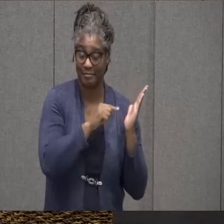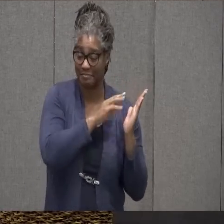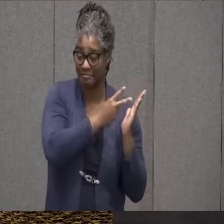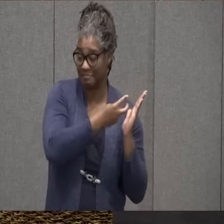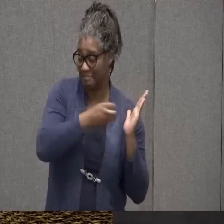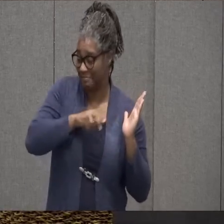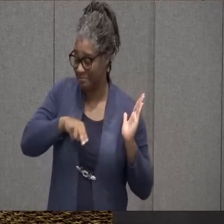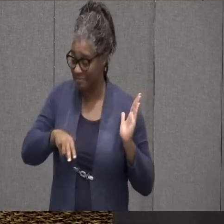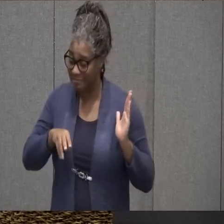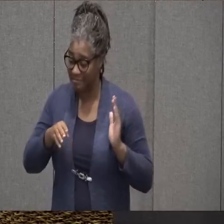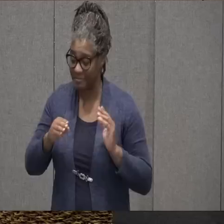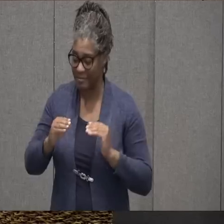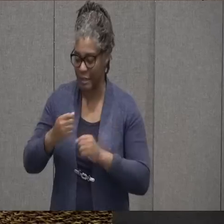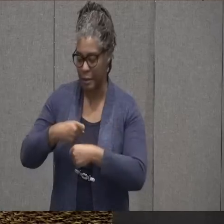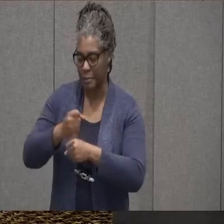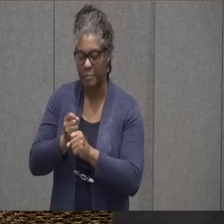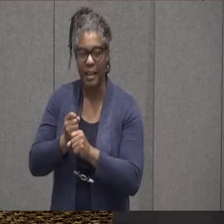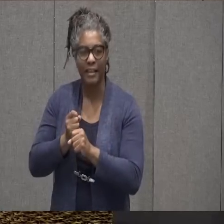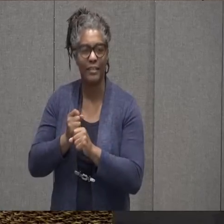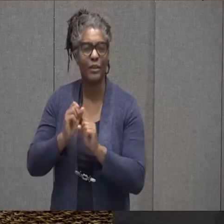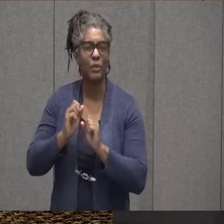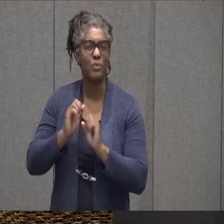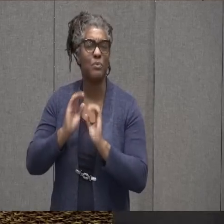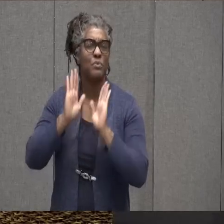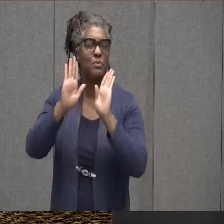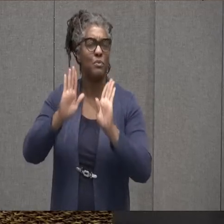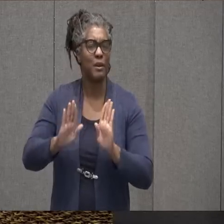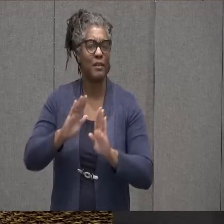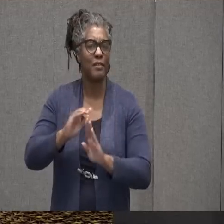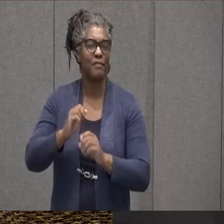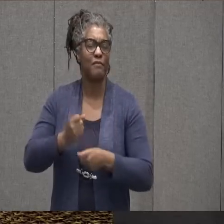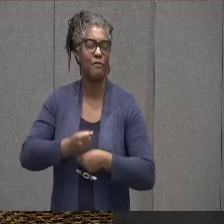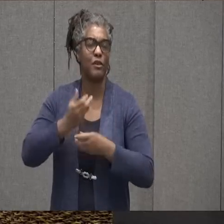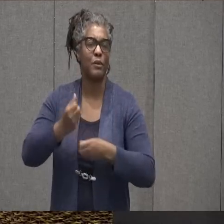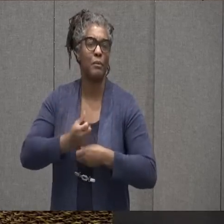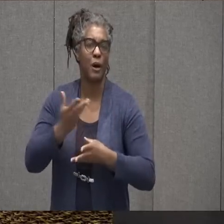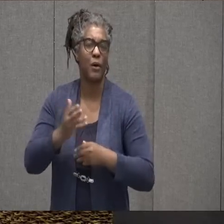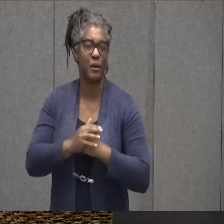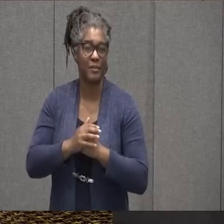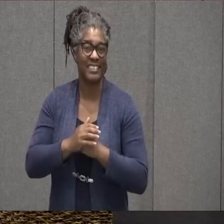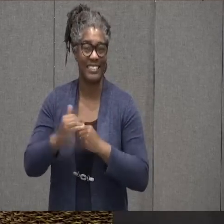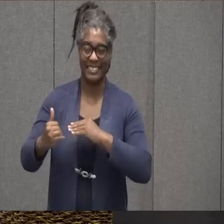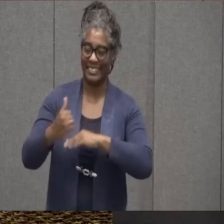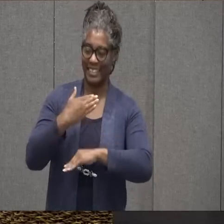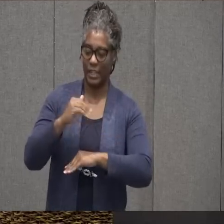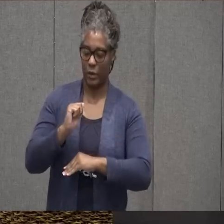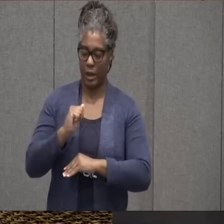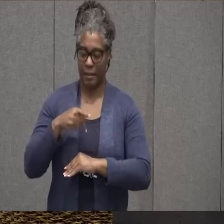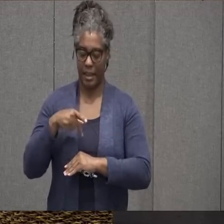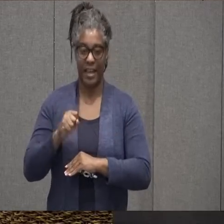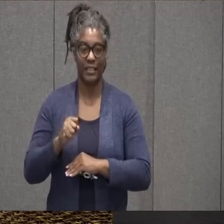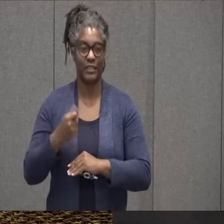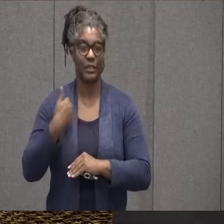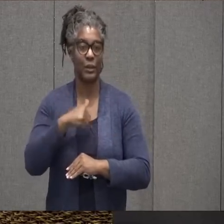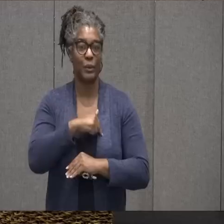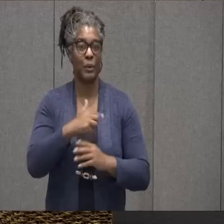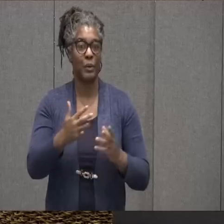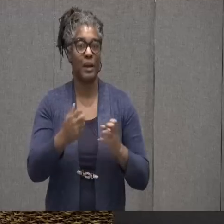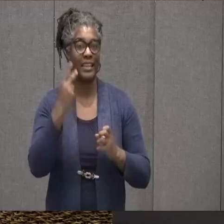beautiful poem. And don't forget to send it into APS because we love to see your work.